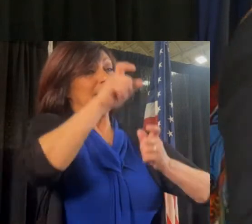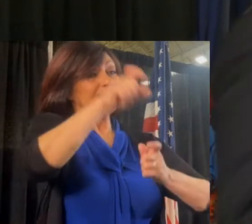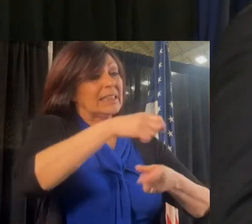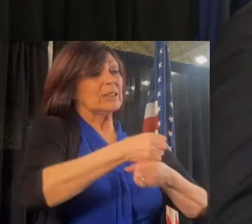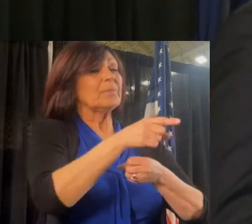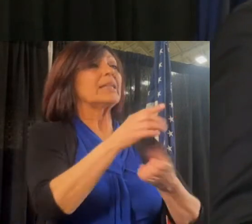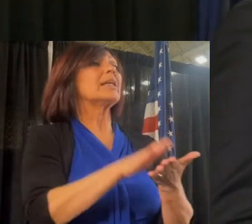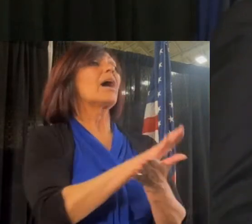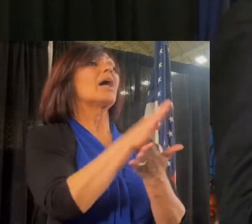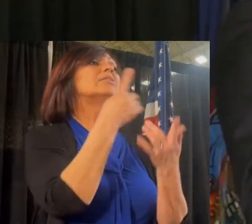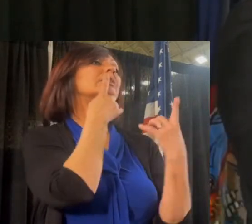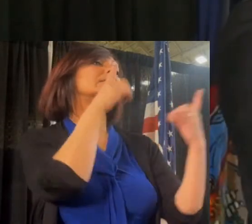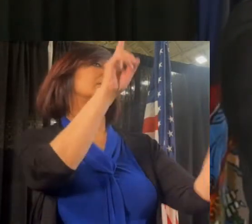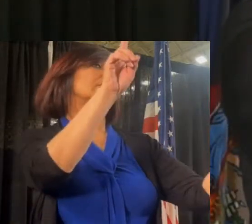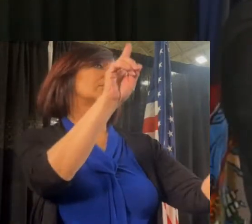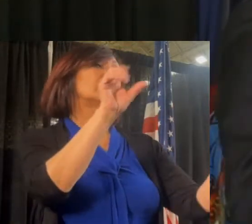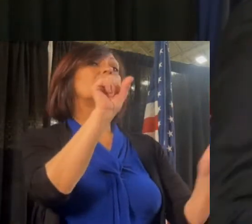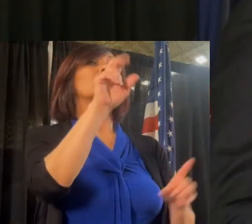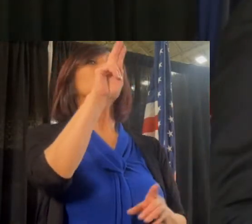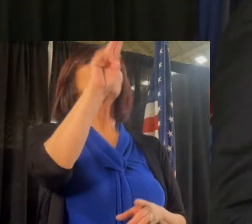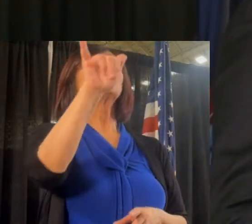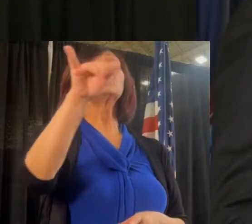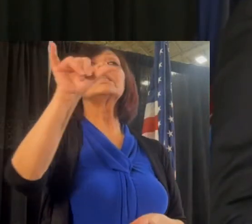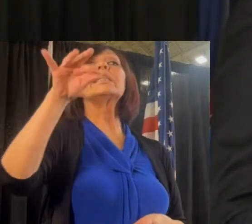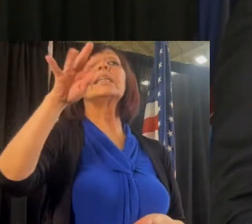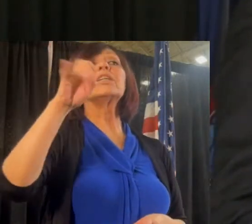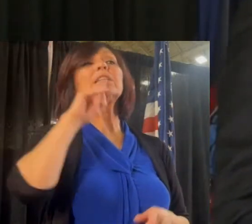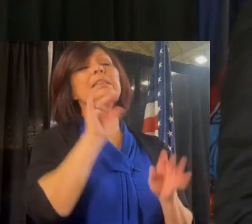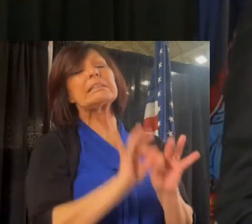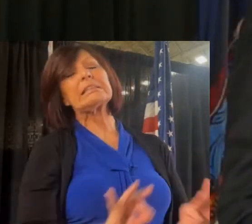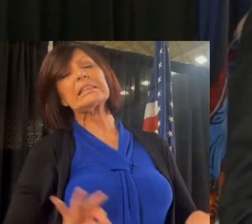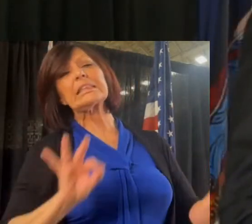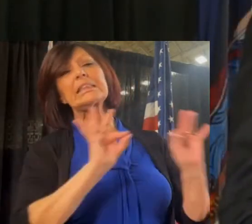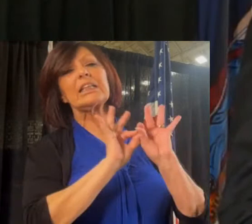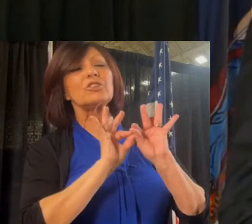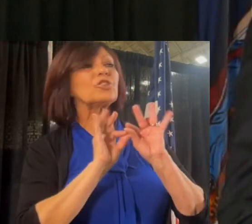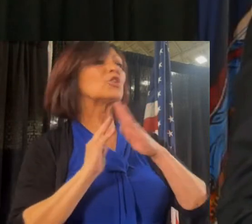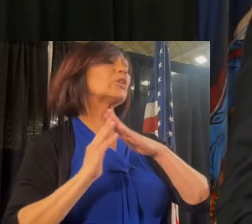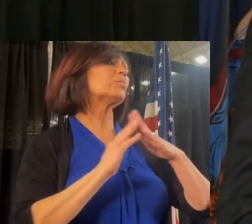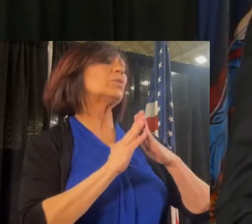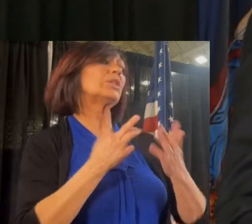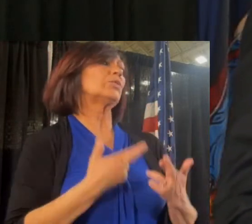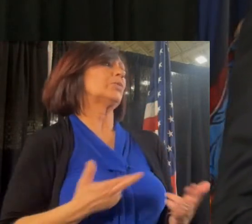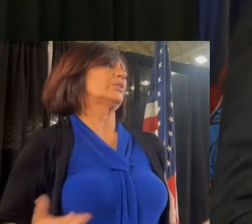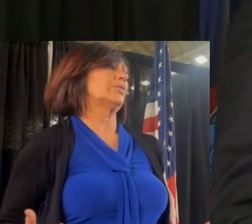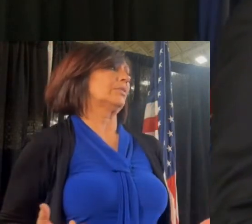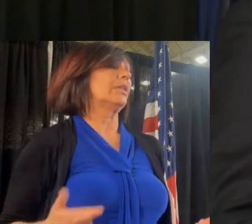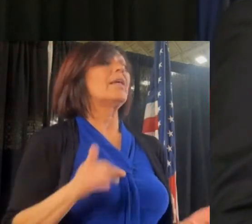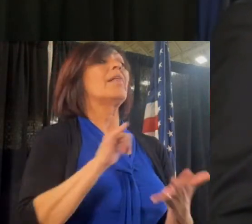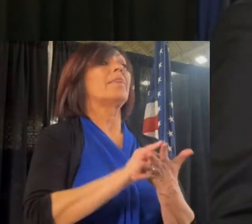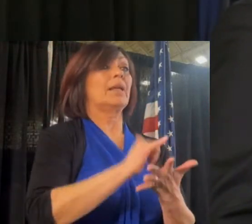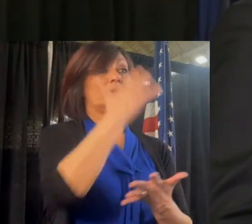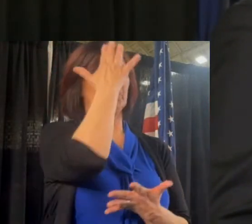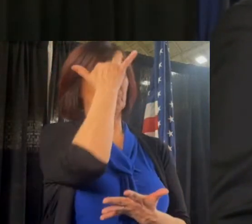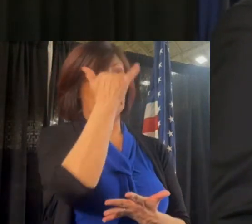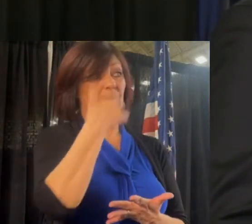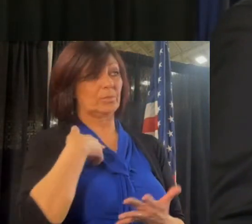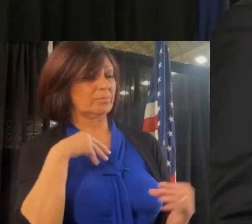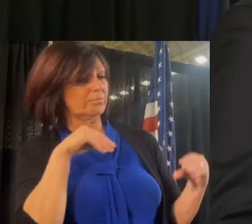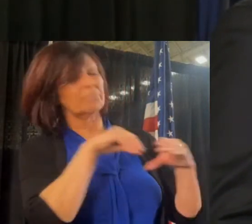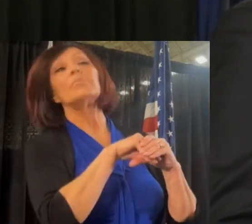college successful. SUNY Erie is an essential community resource. That's why we are